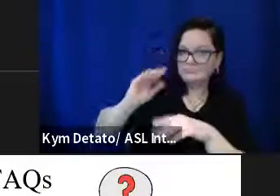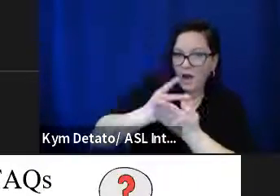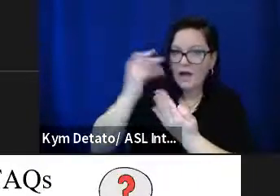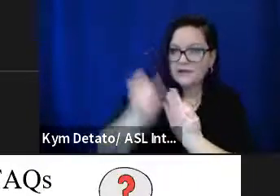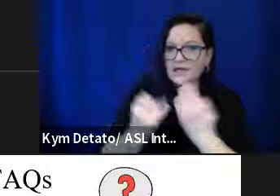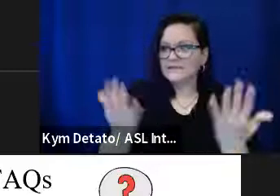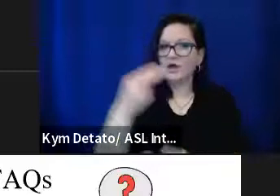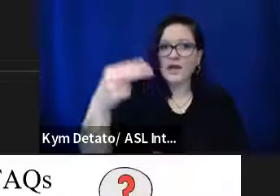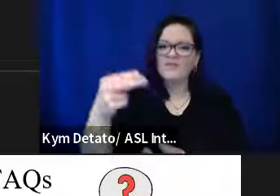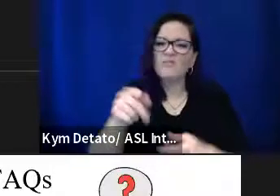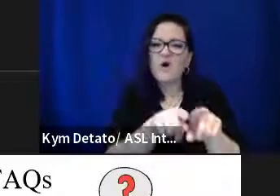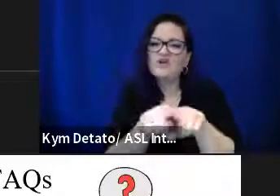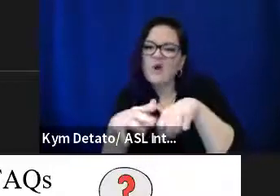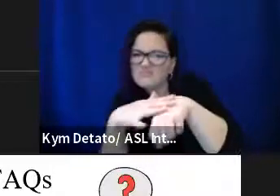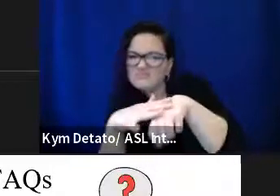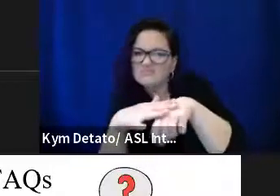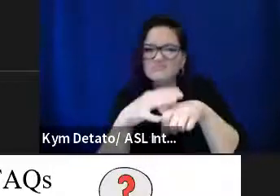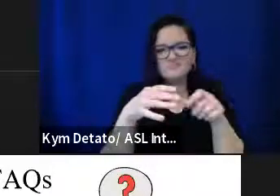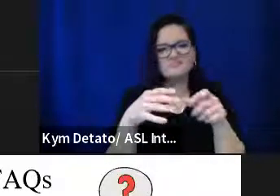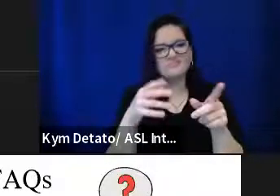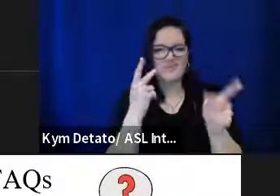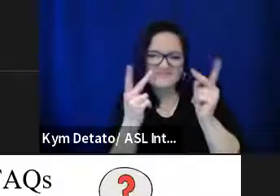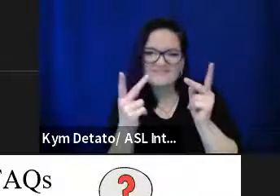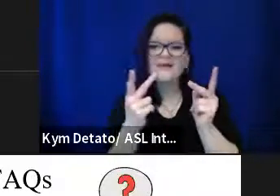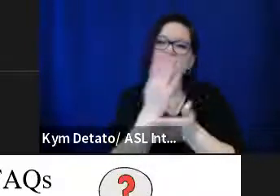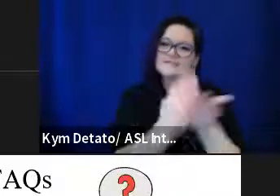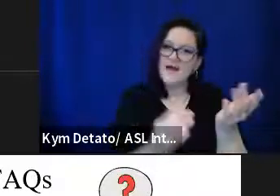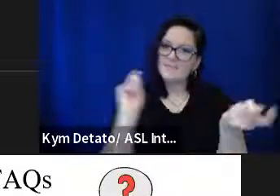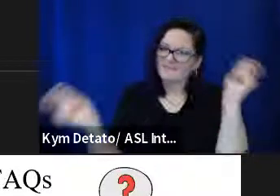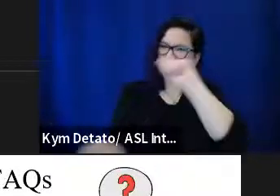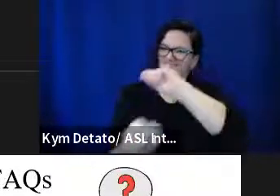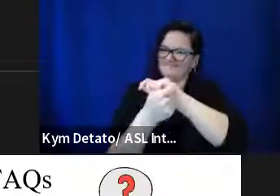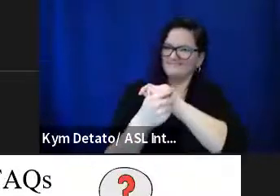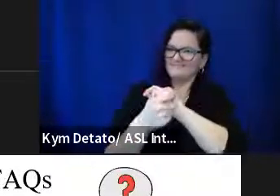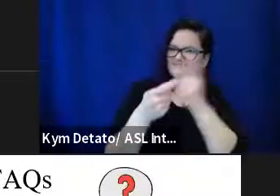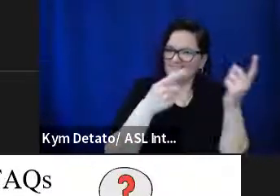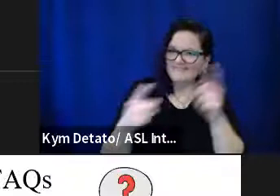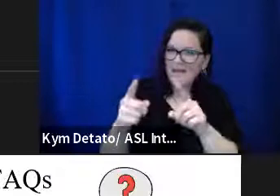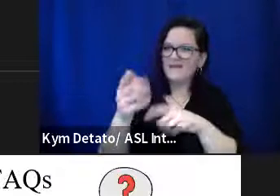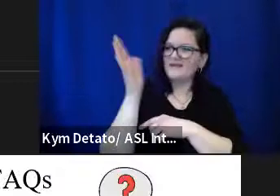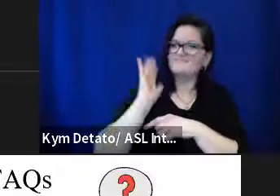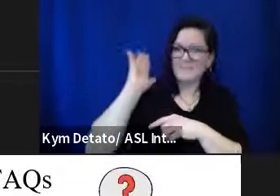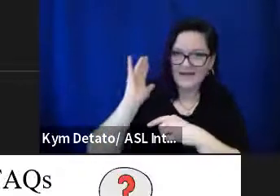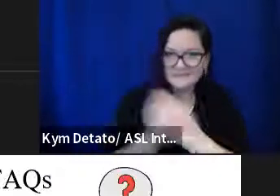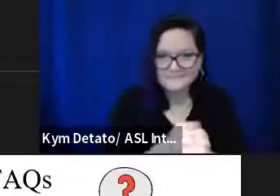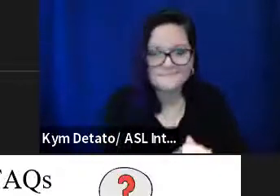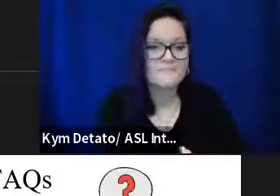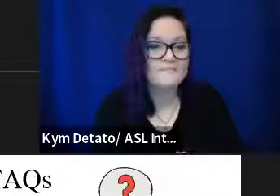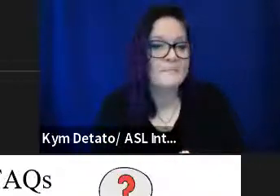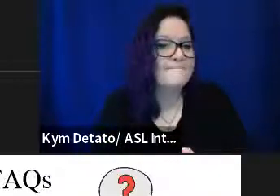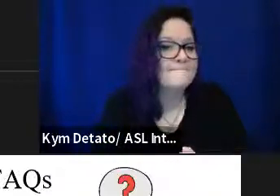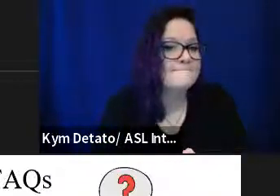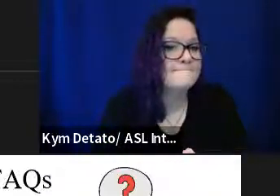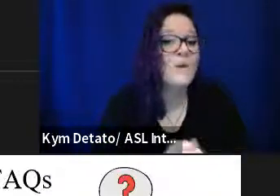give you an overview of the types of building transformations that have been funded in the past. And we have also